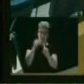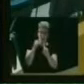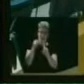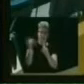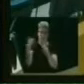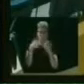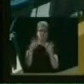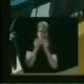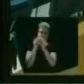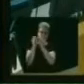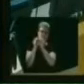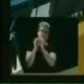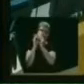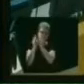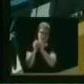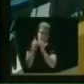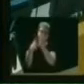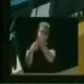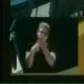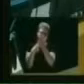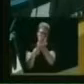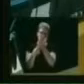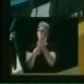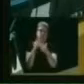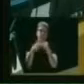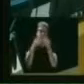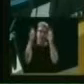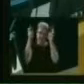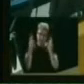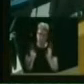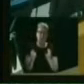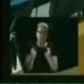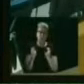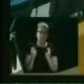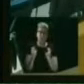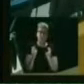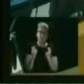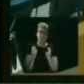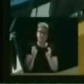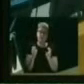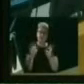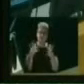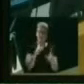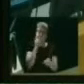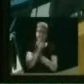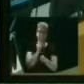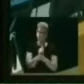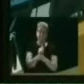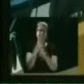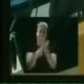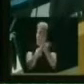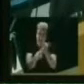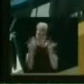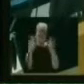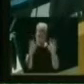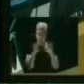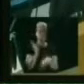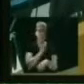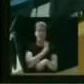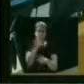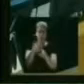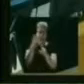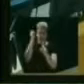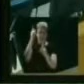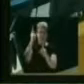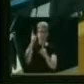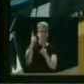issue concerning the issues that have actually been discussed here or questioned here. The Board of